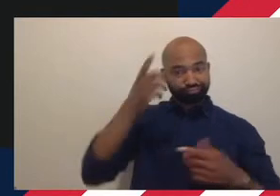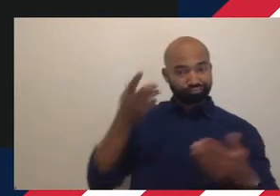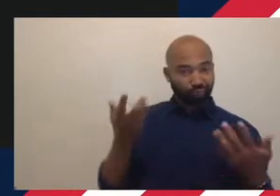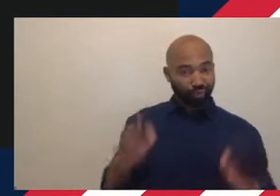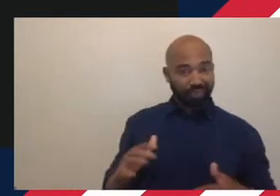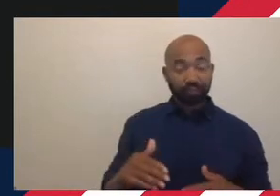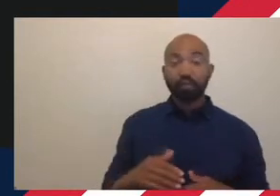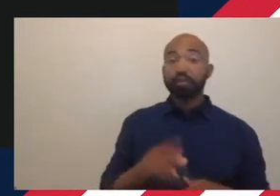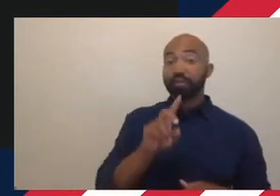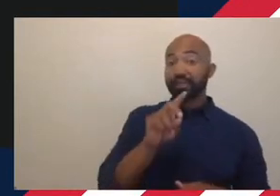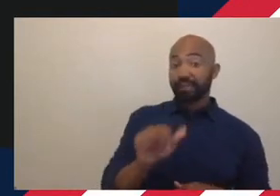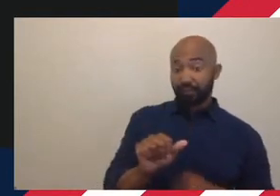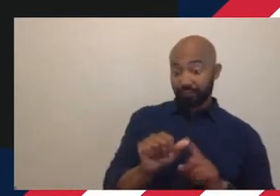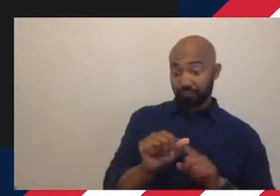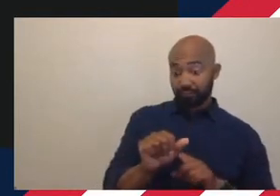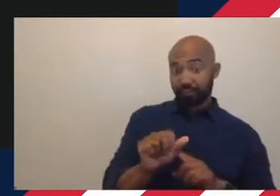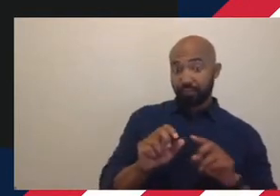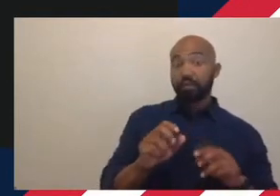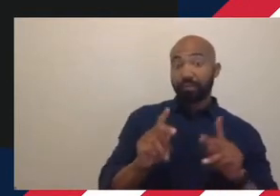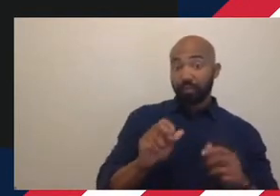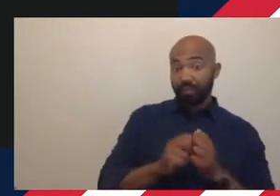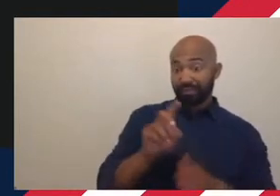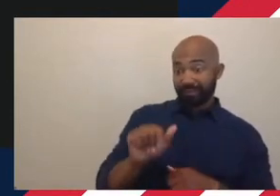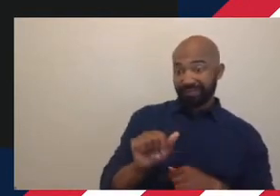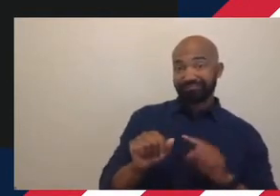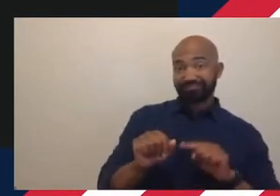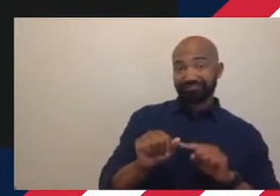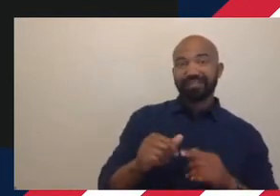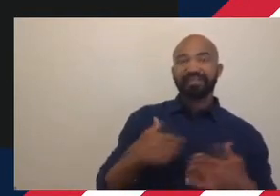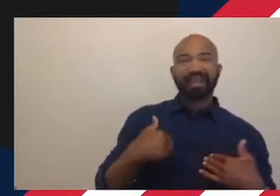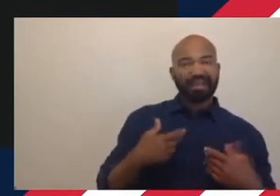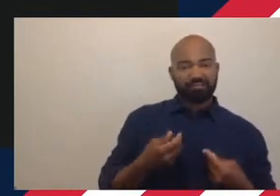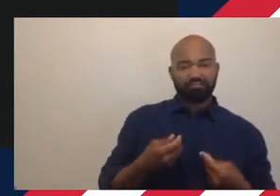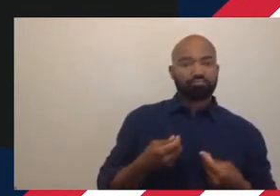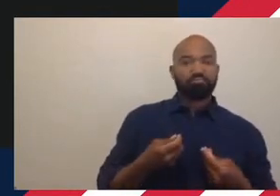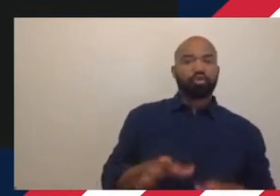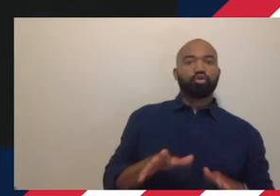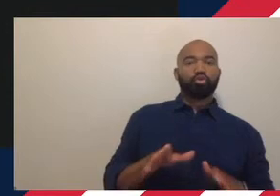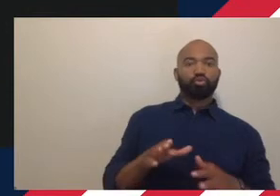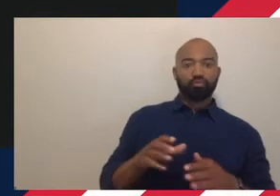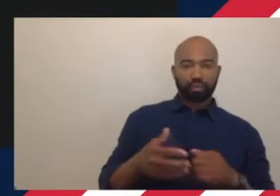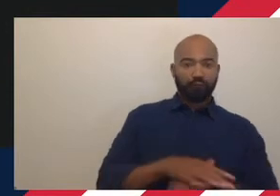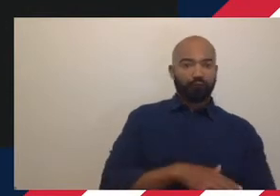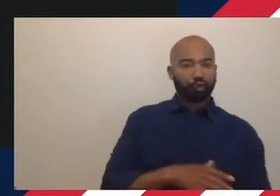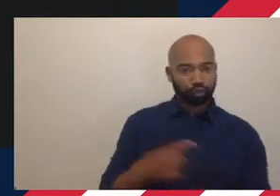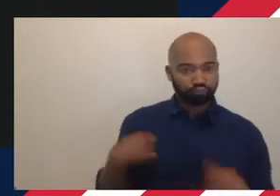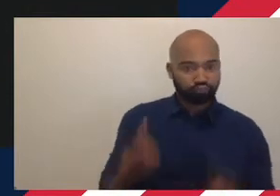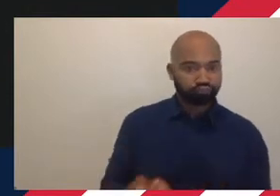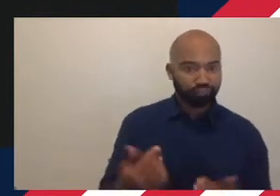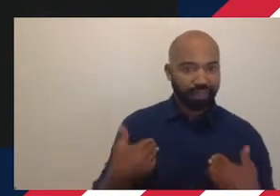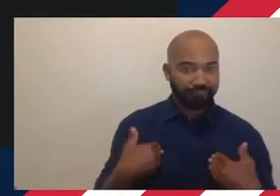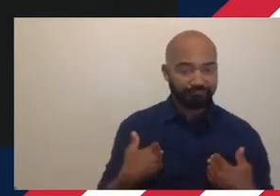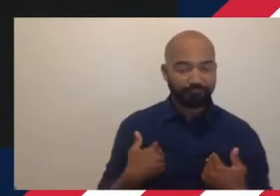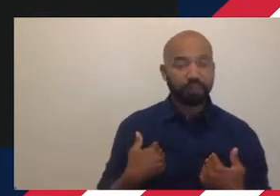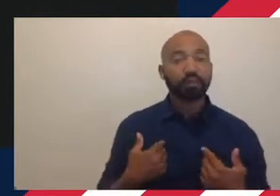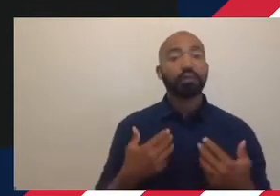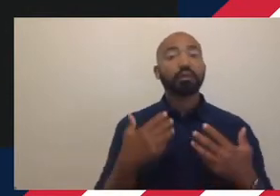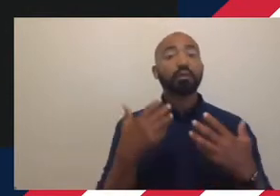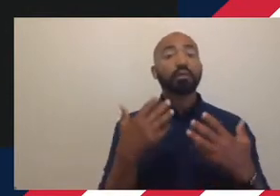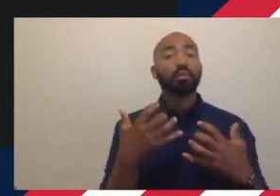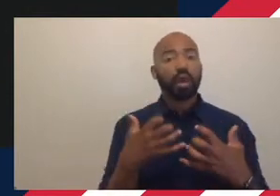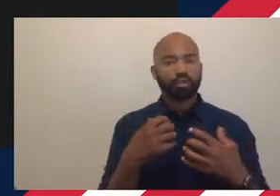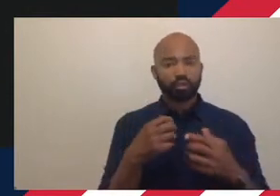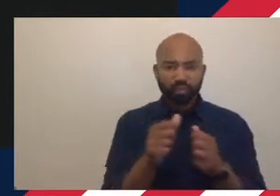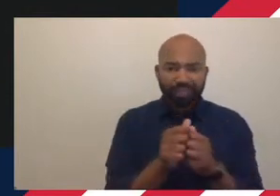the health they come to rely on for several years. We hope to expand upon the Affordable